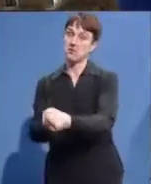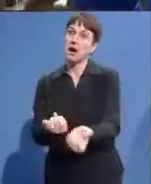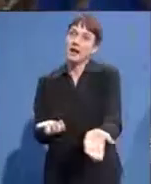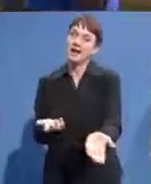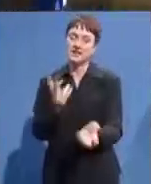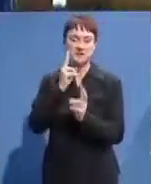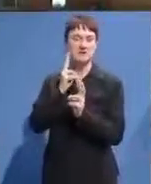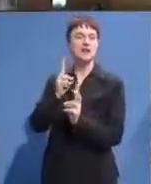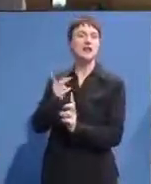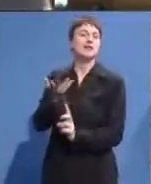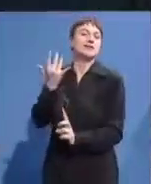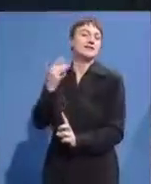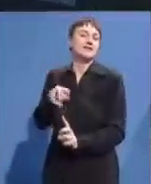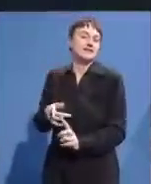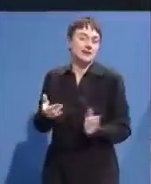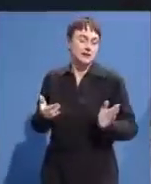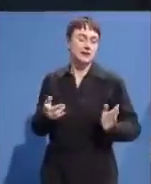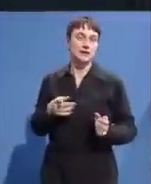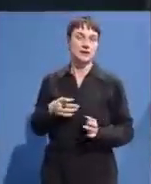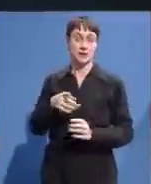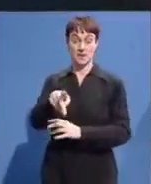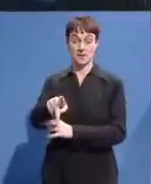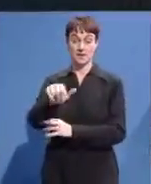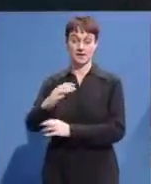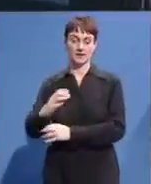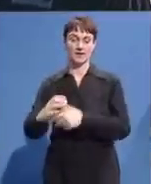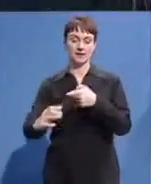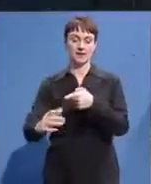was the first to speak about the